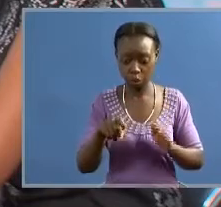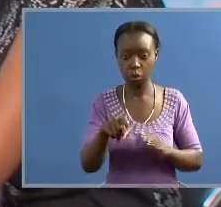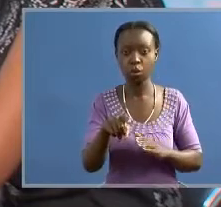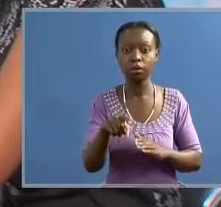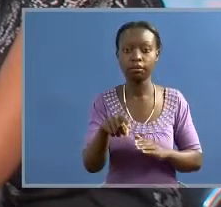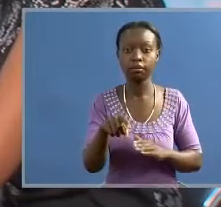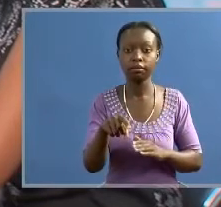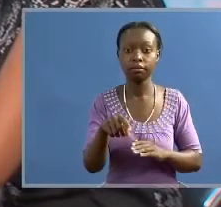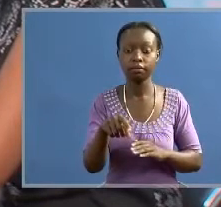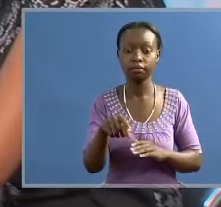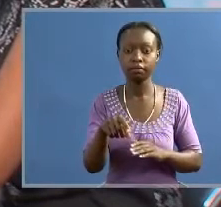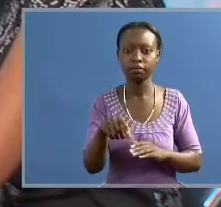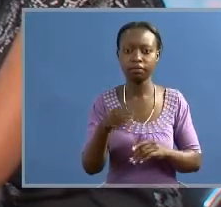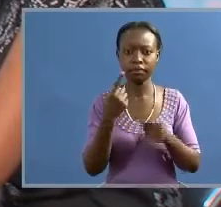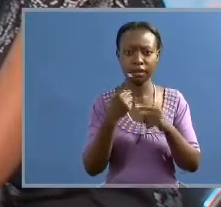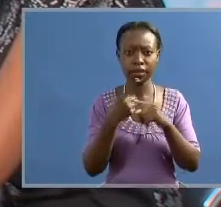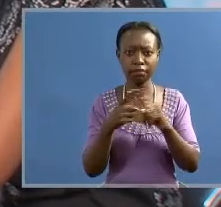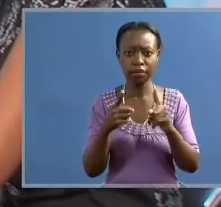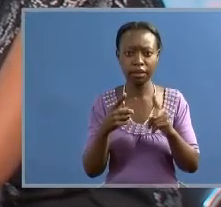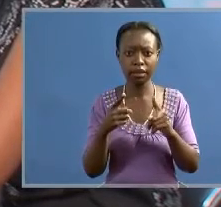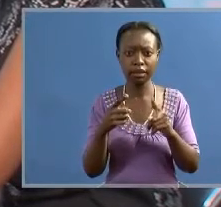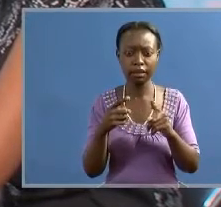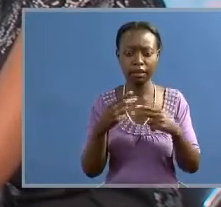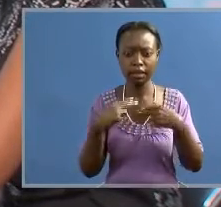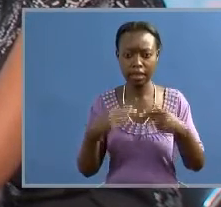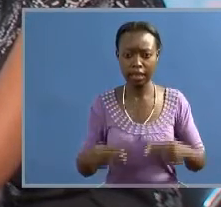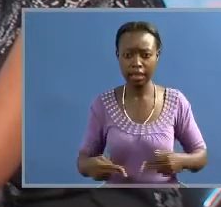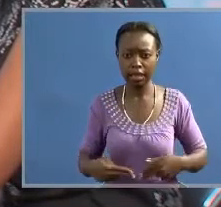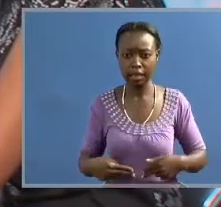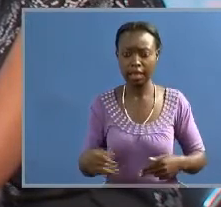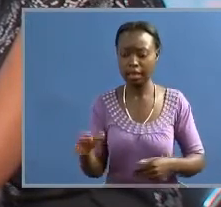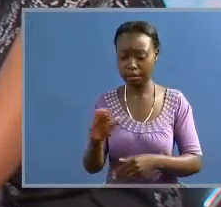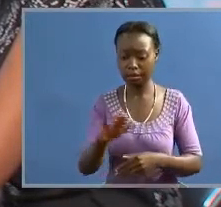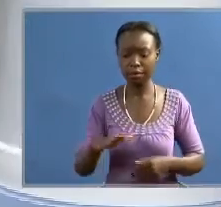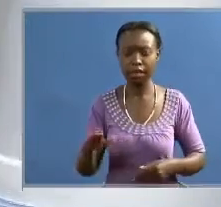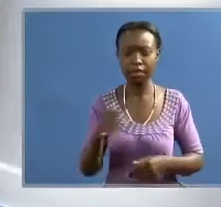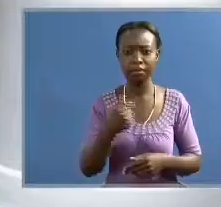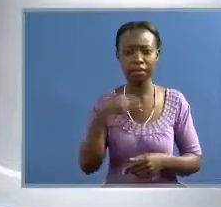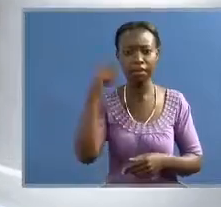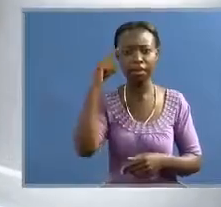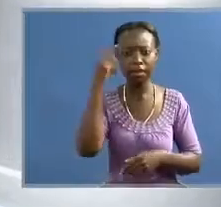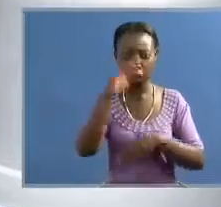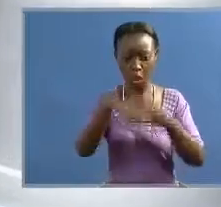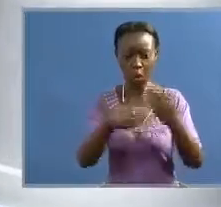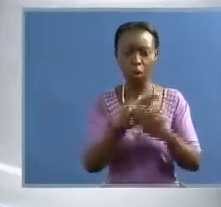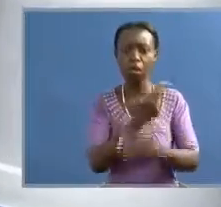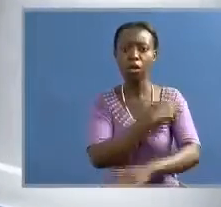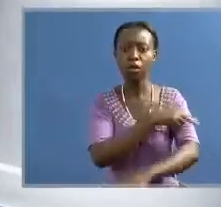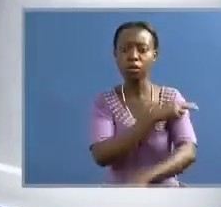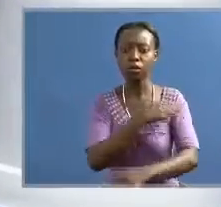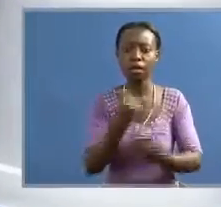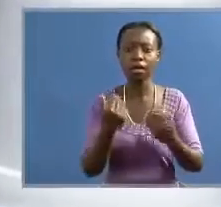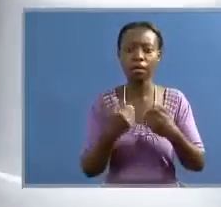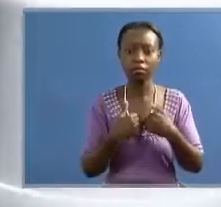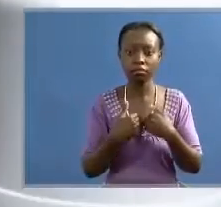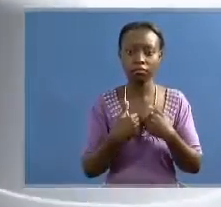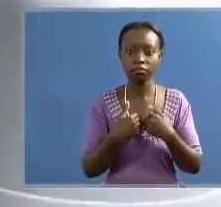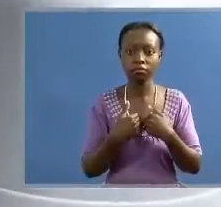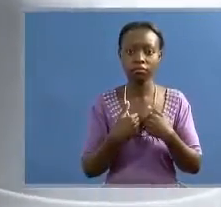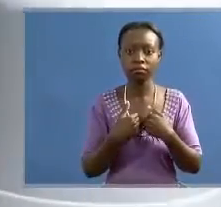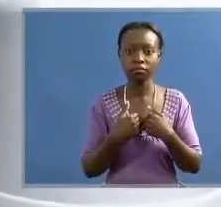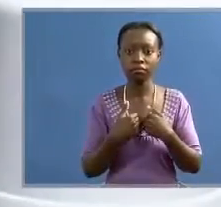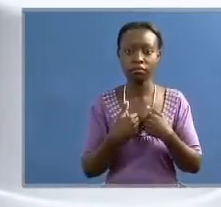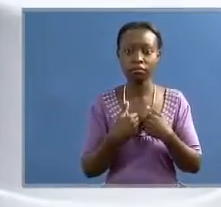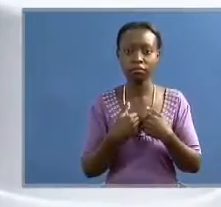very first place. Right. But in the healthcare sector, I think every hospital has what you call the Infection